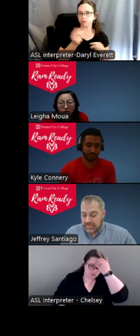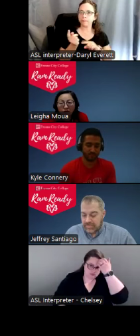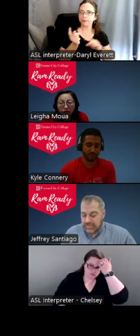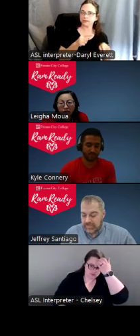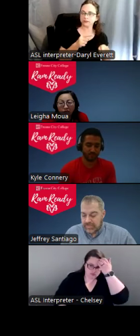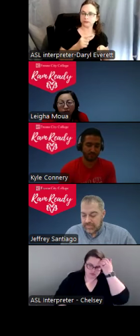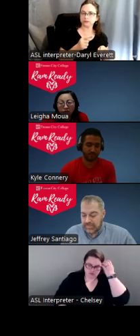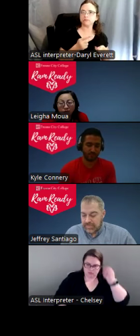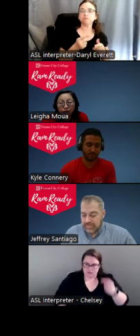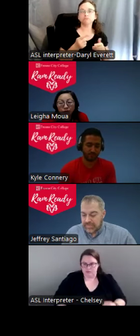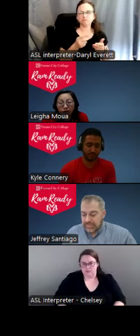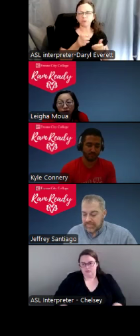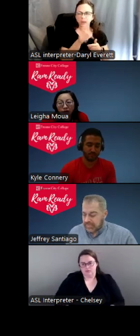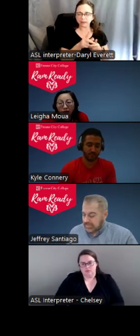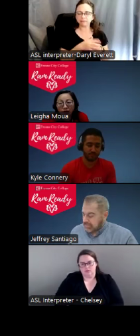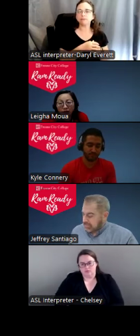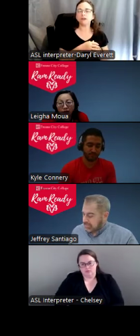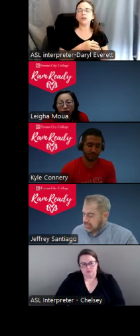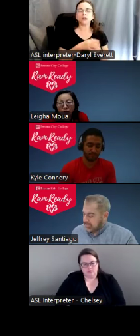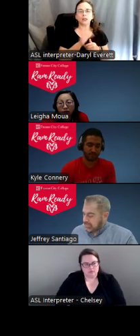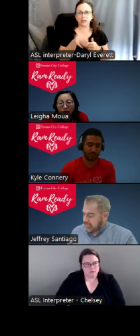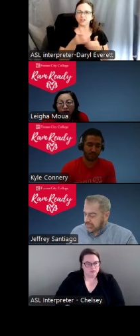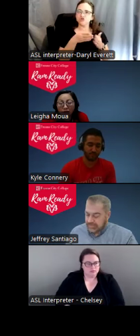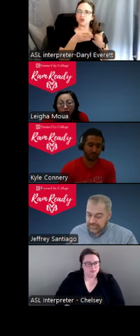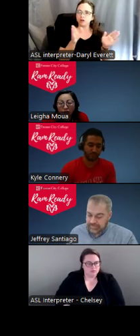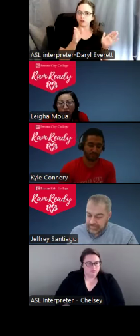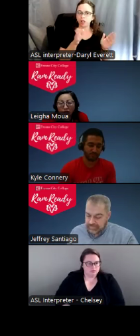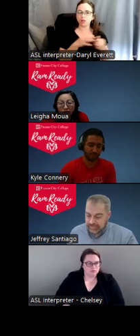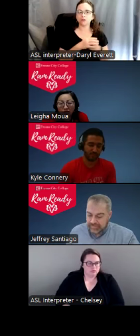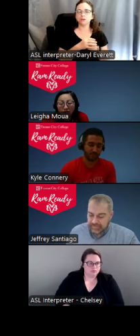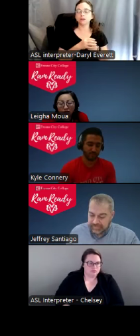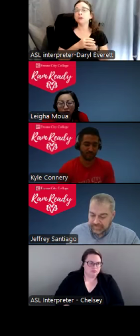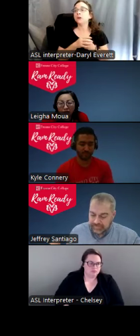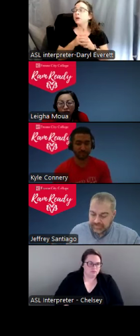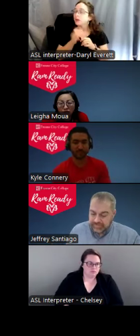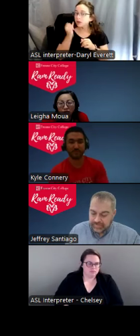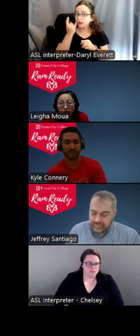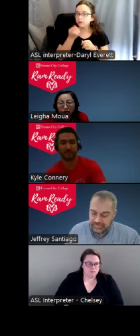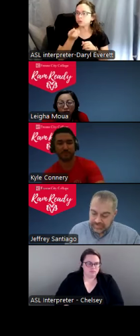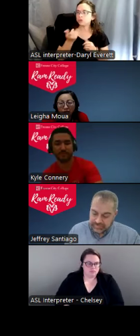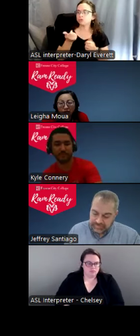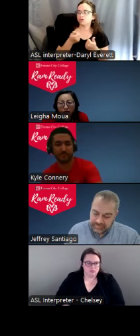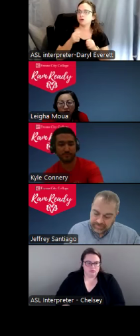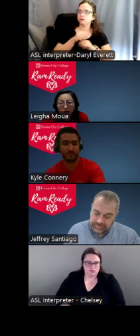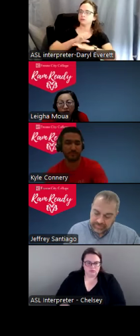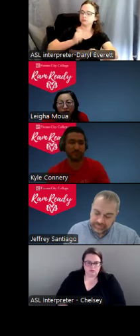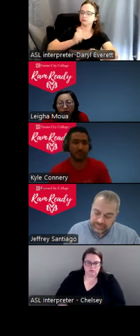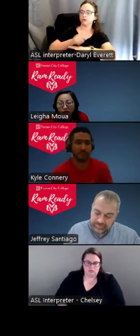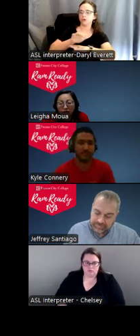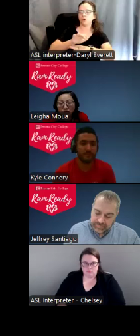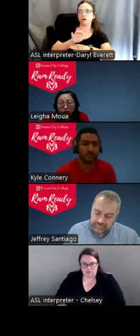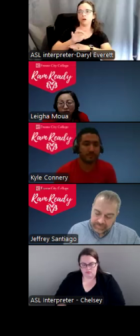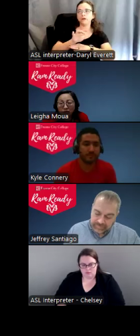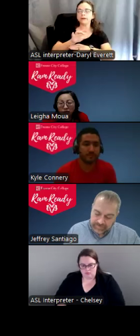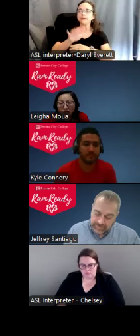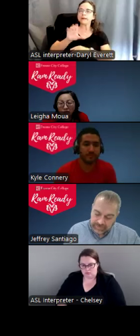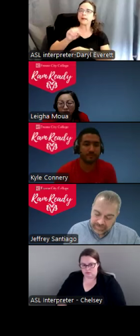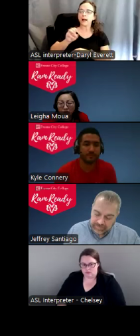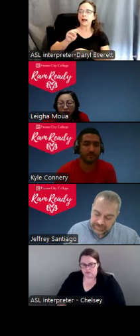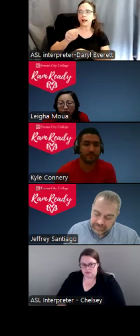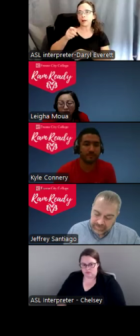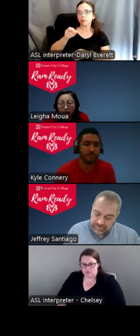might want to select this. If you want to complete your comprehensive plan, your student comprehensive plan, this would be the option